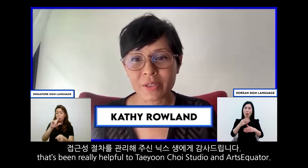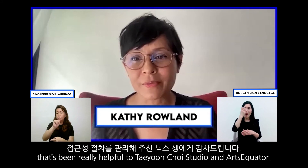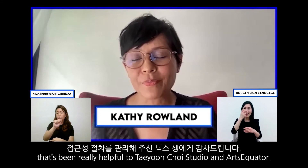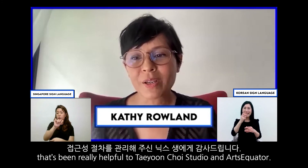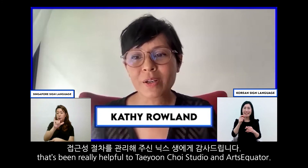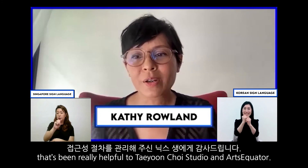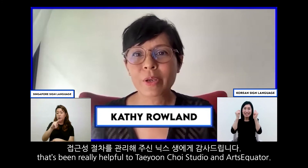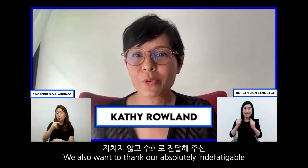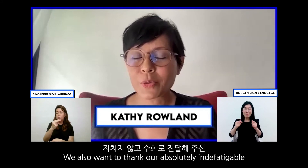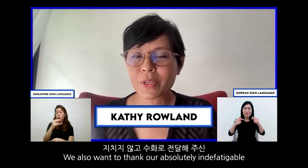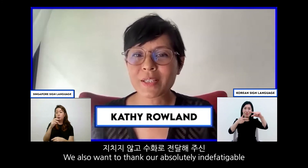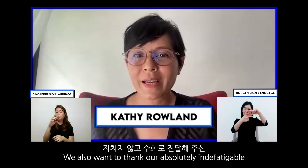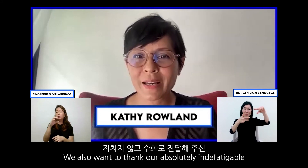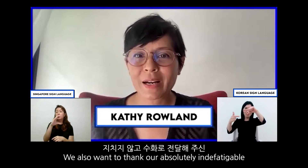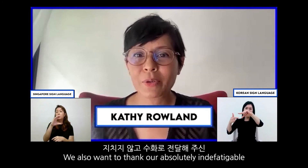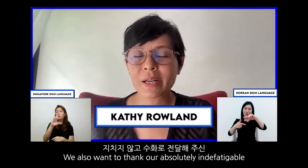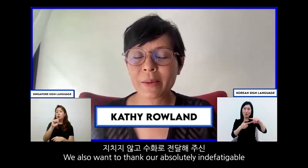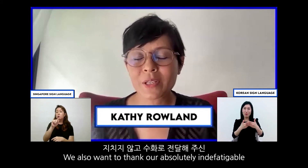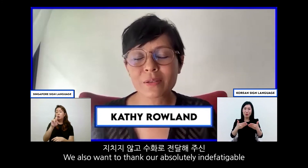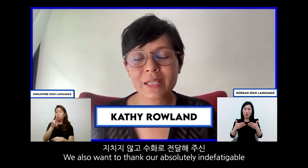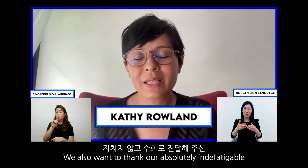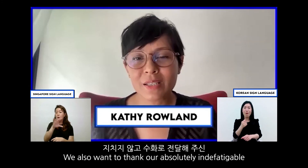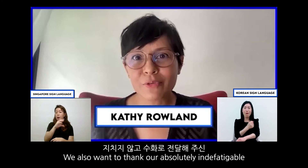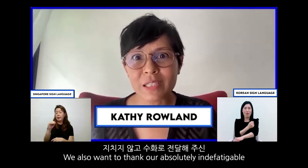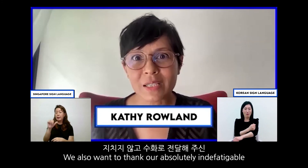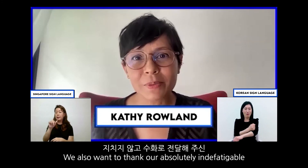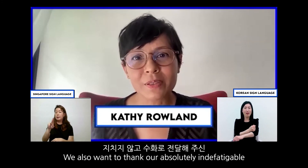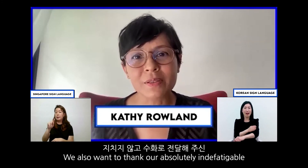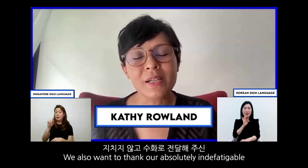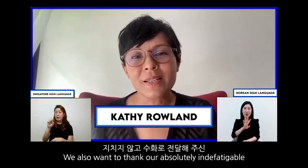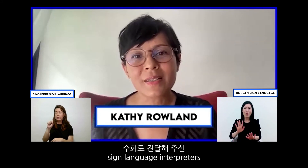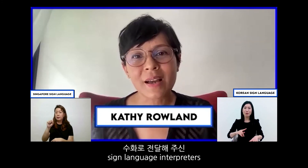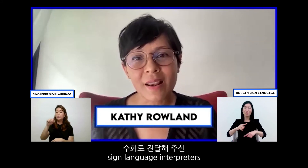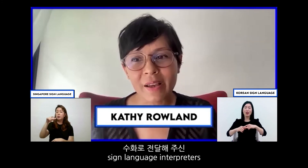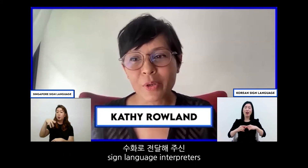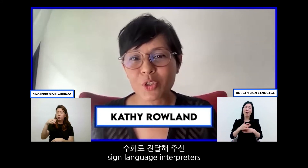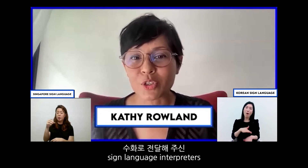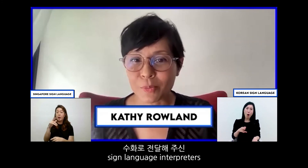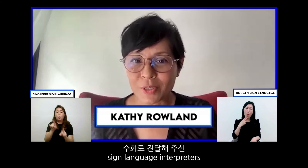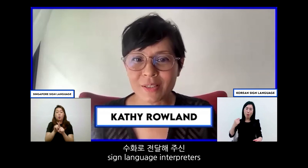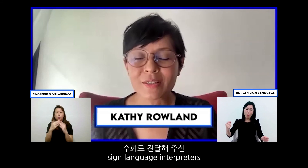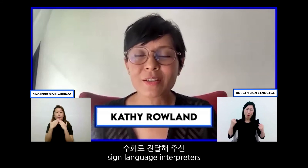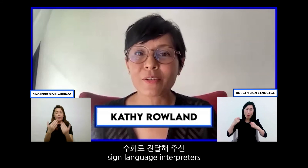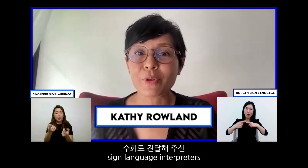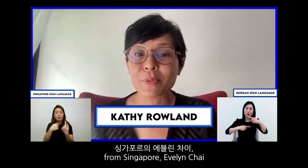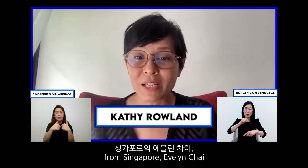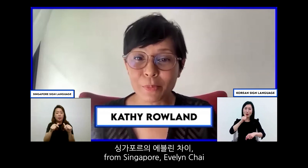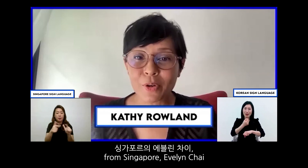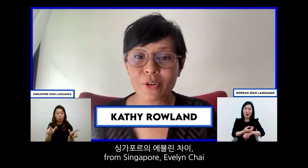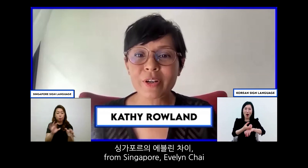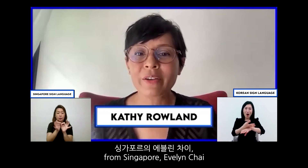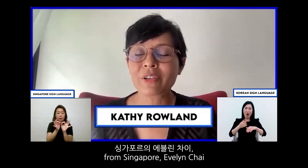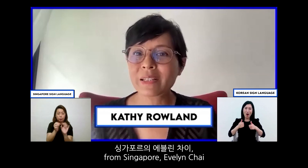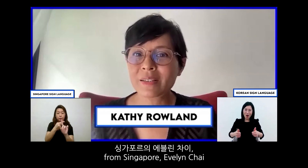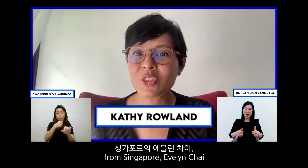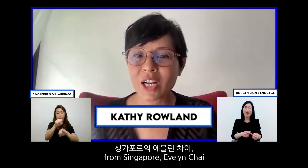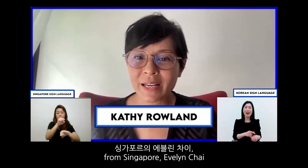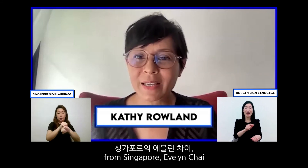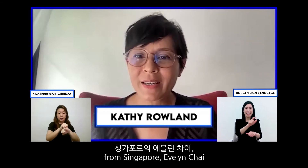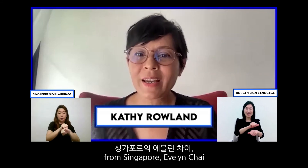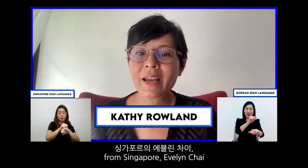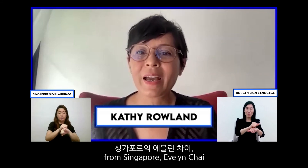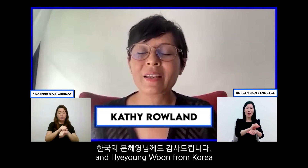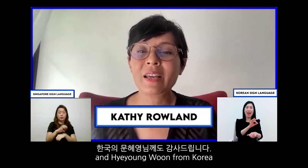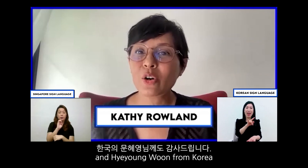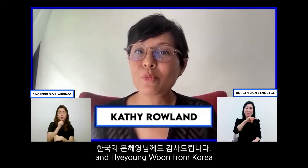and ArtsEquator. We also want to thank our absolutely indefatigable sign language interpreters from Singapore, Evelyn